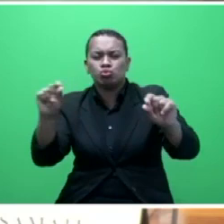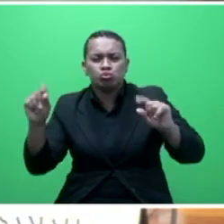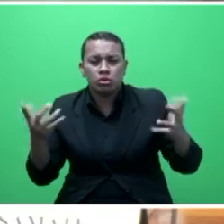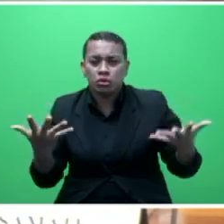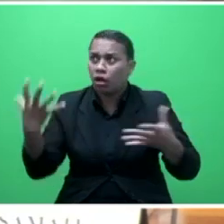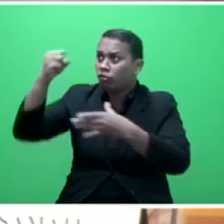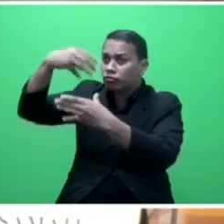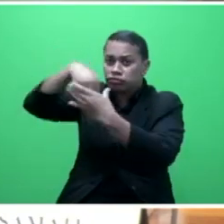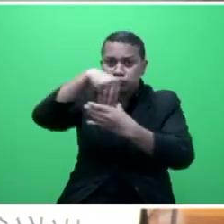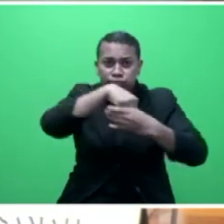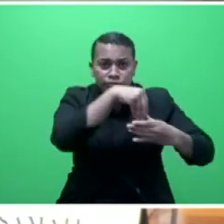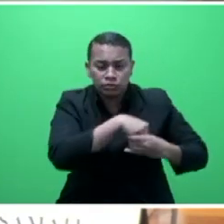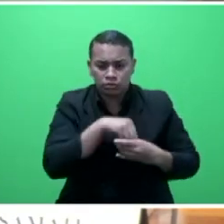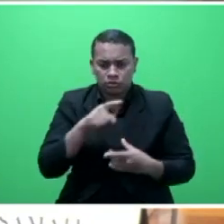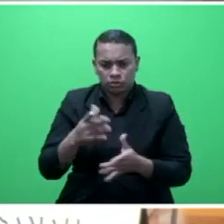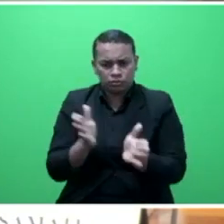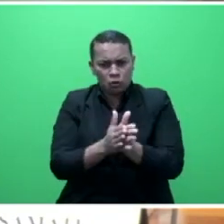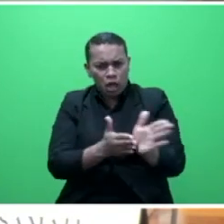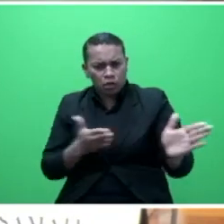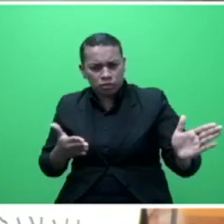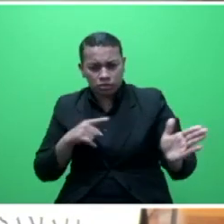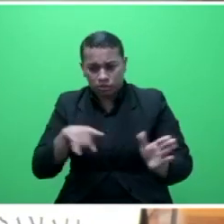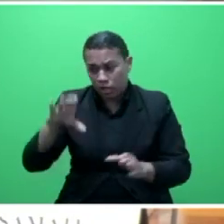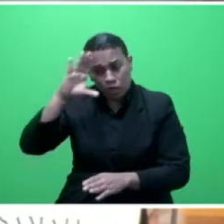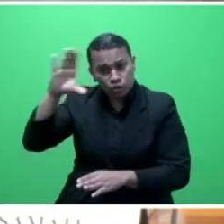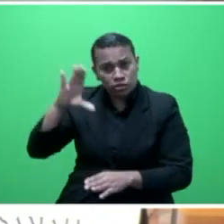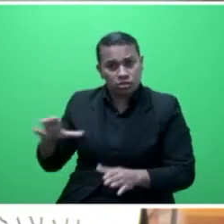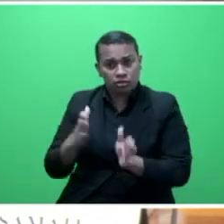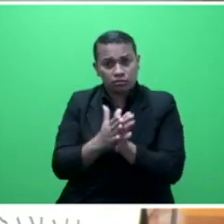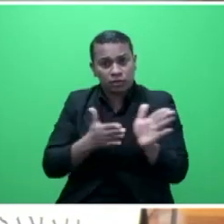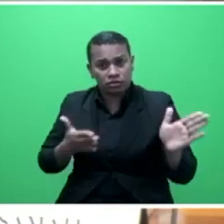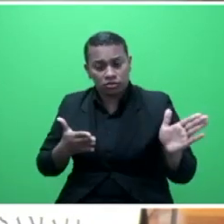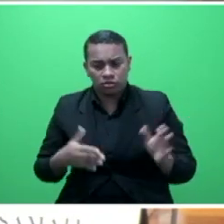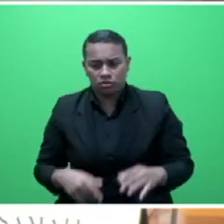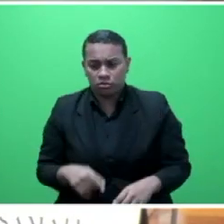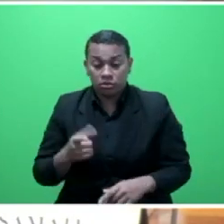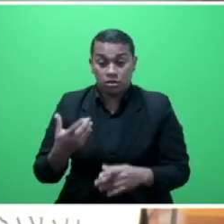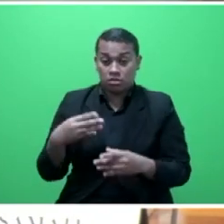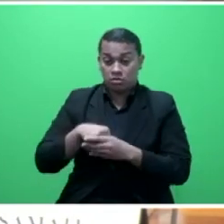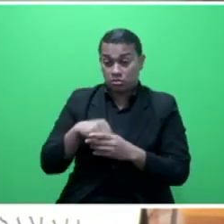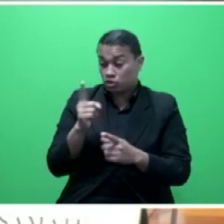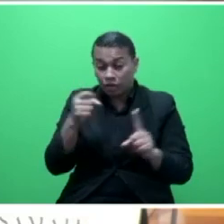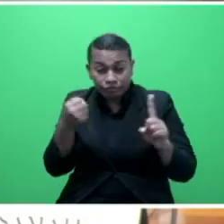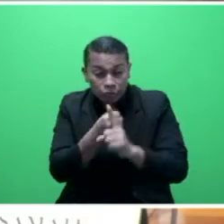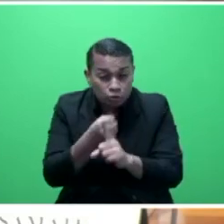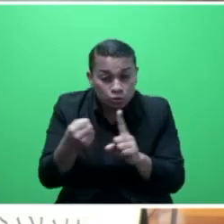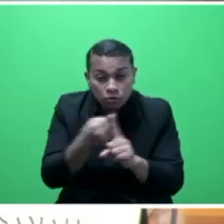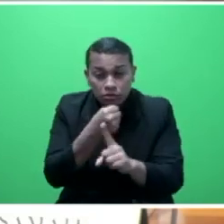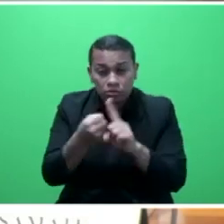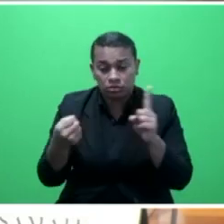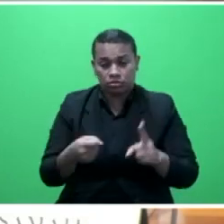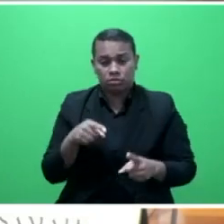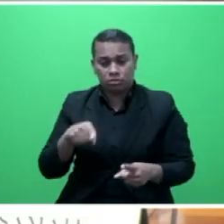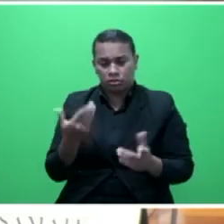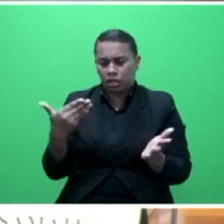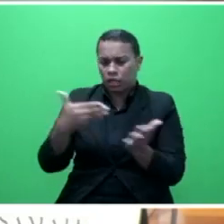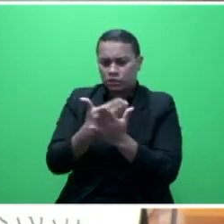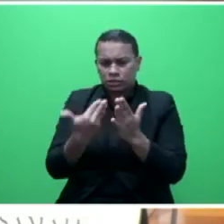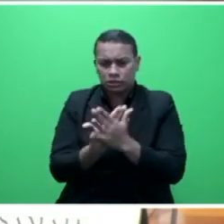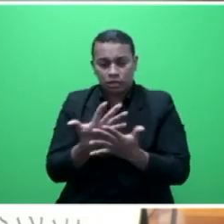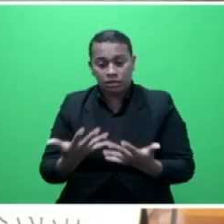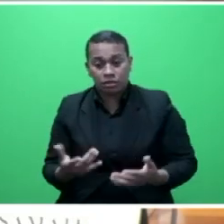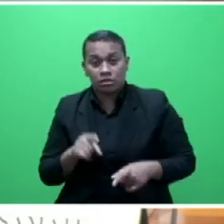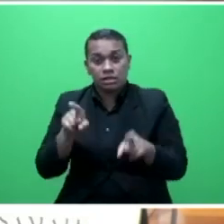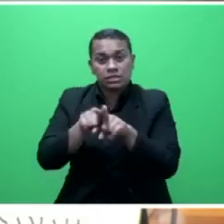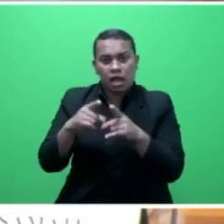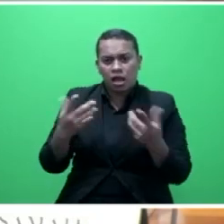economies. Our advocacy, Mr. Speaker, sir, has added fiscal firepower to the coffers of emerging economies in the world over.